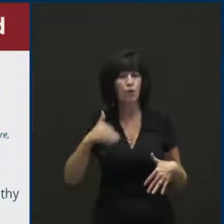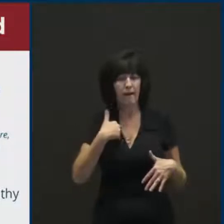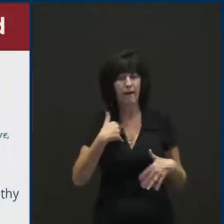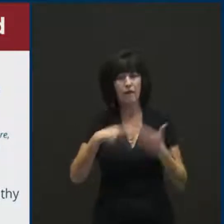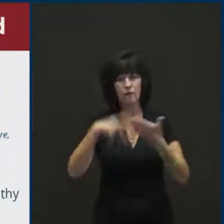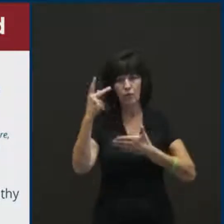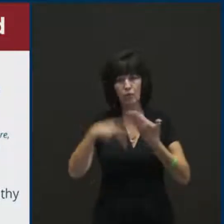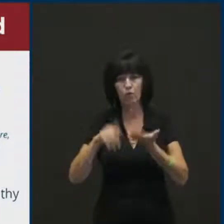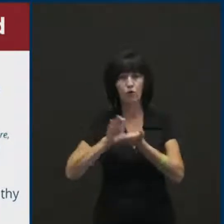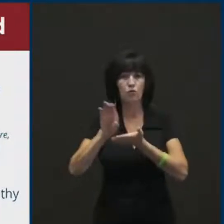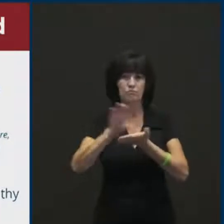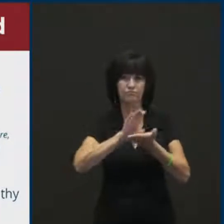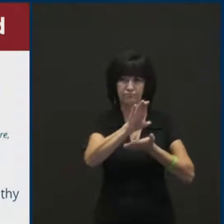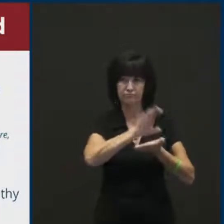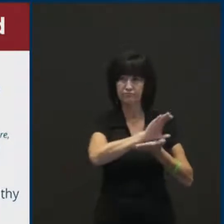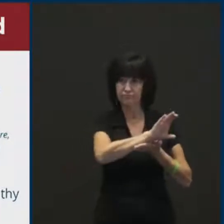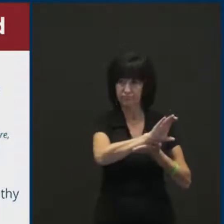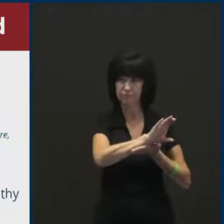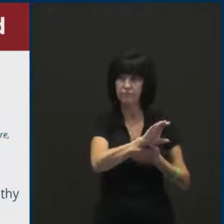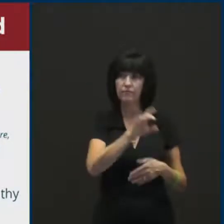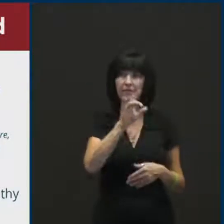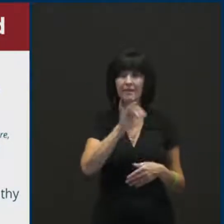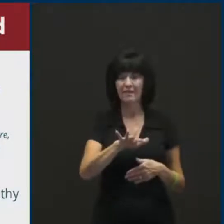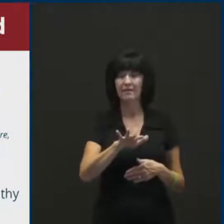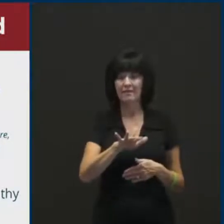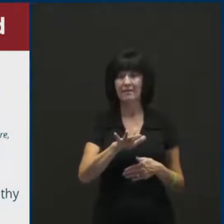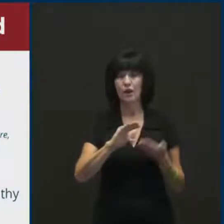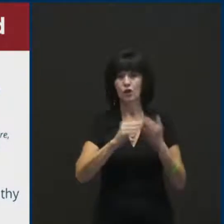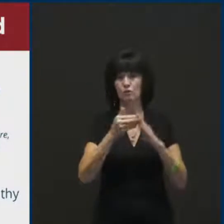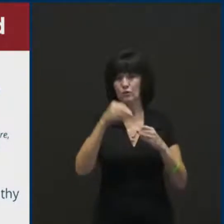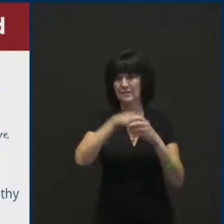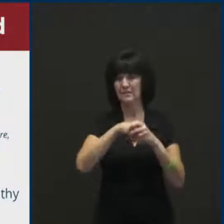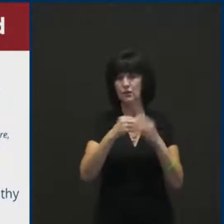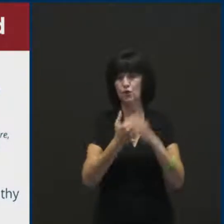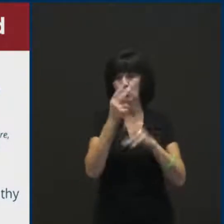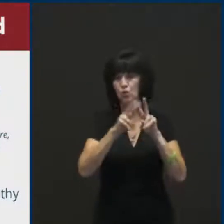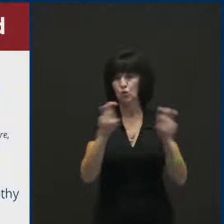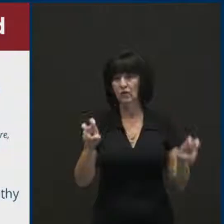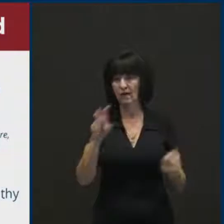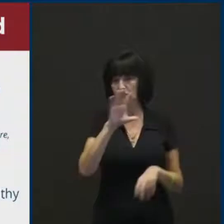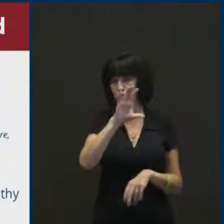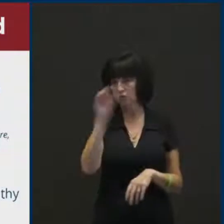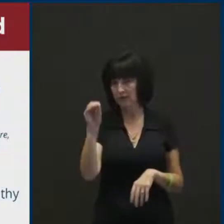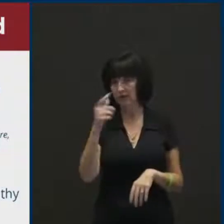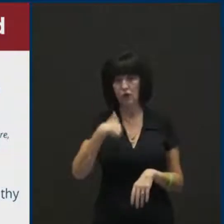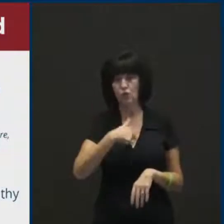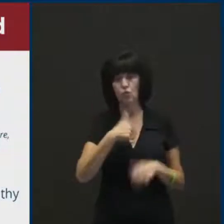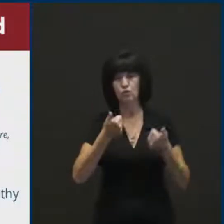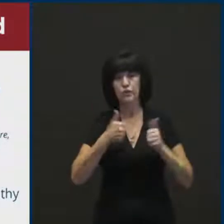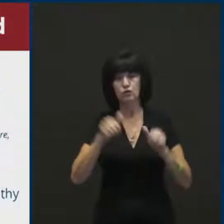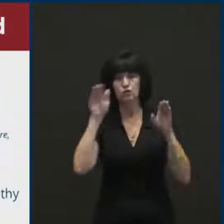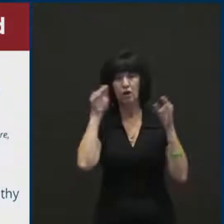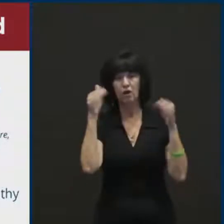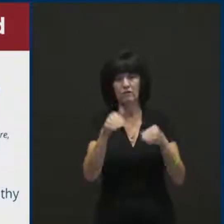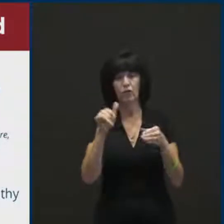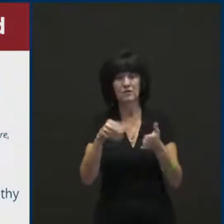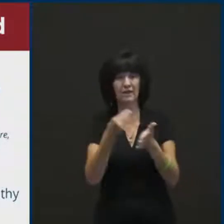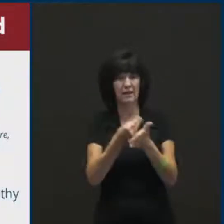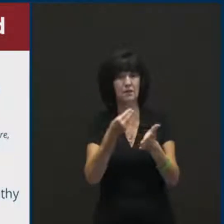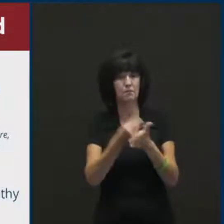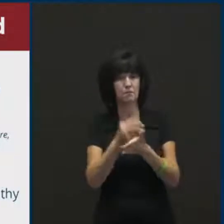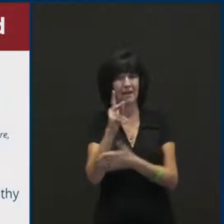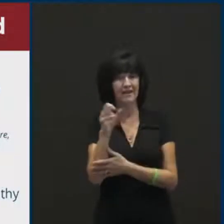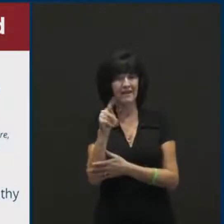go to efforts with communities in Newcastle County, we are trying to focus these new funds on Kent and